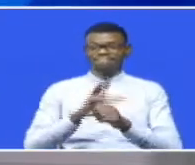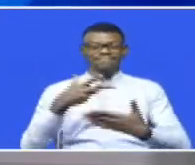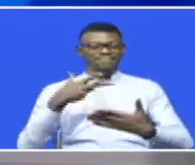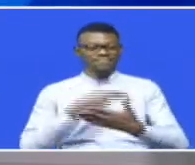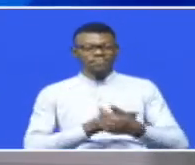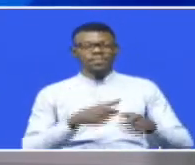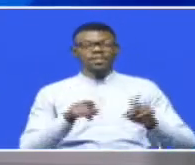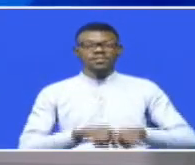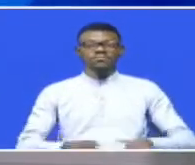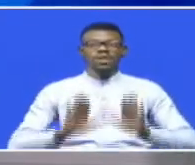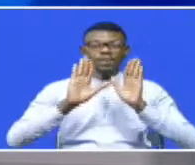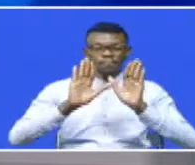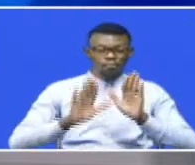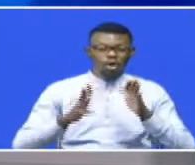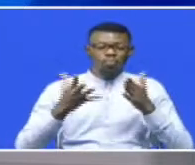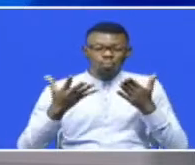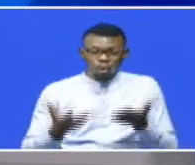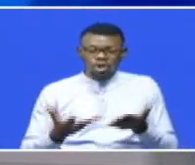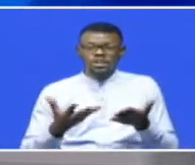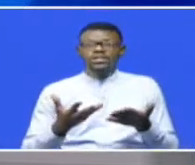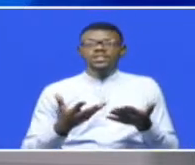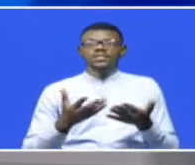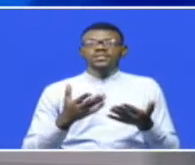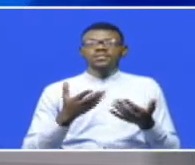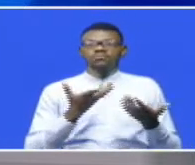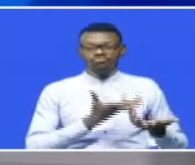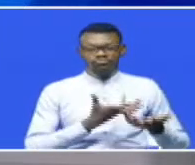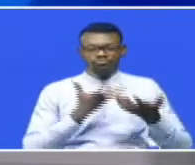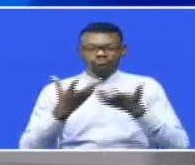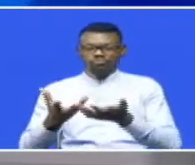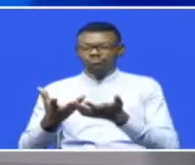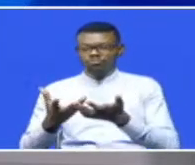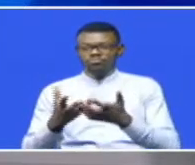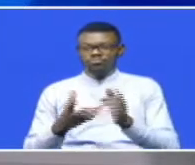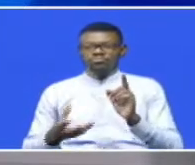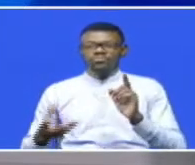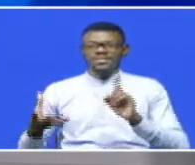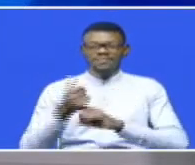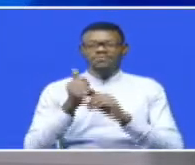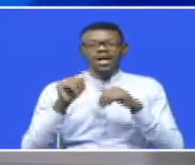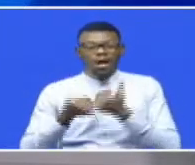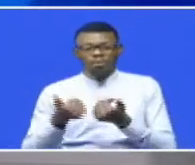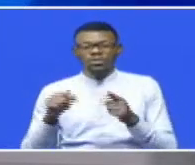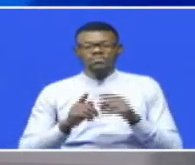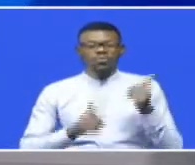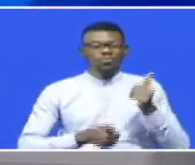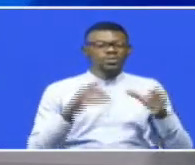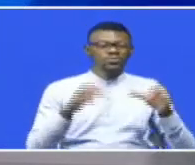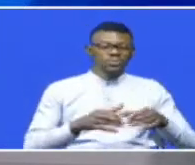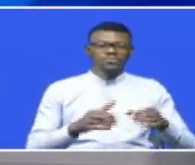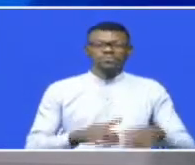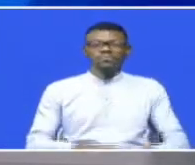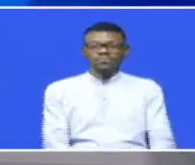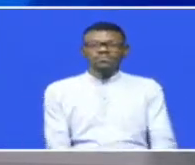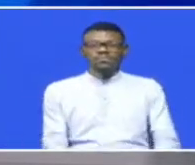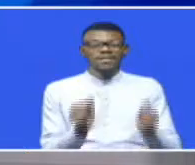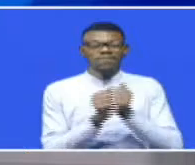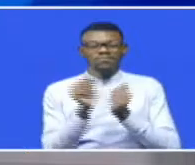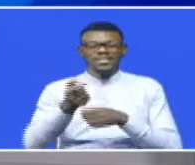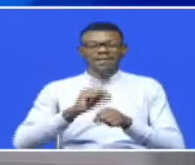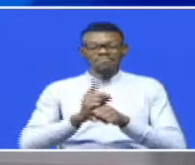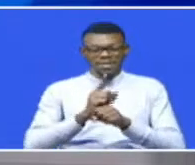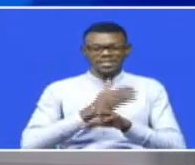Most important, how it will get to your arm, and of course, who are the priorities. And it's about 15 minutes past the top of the